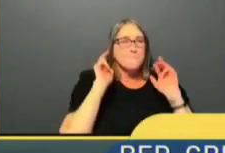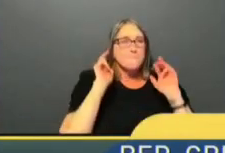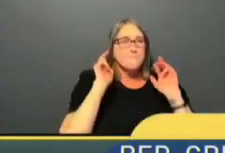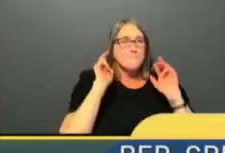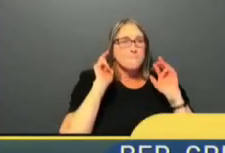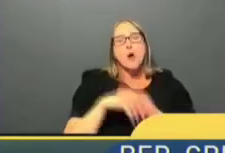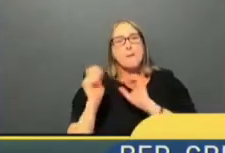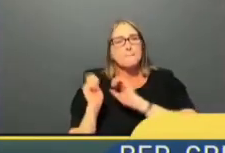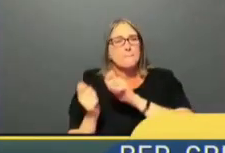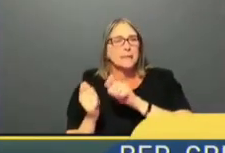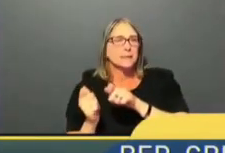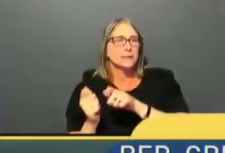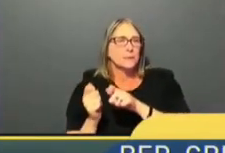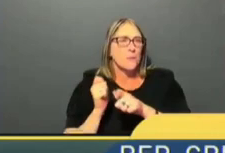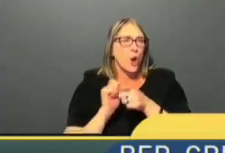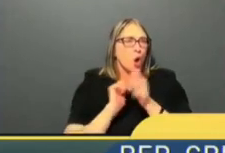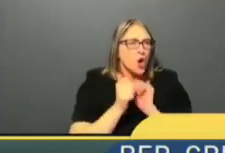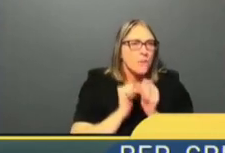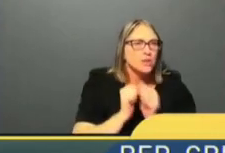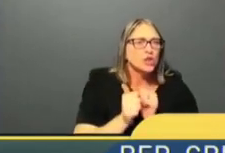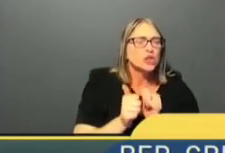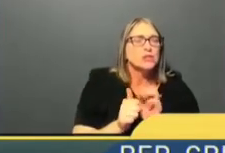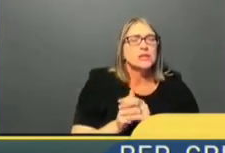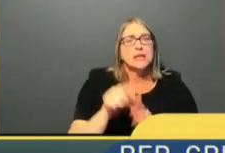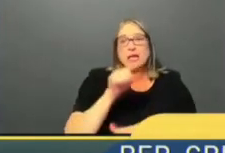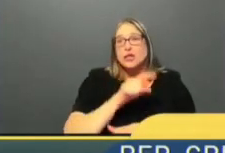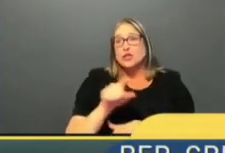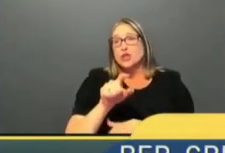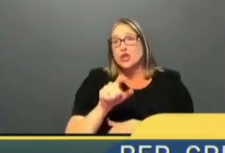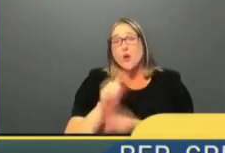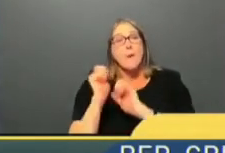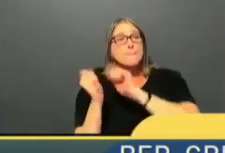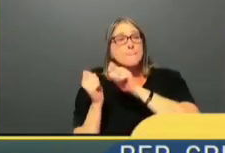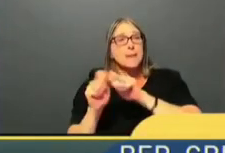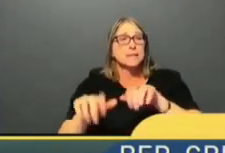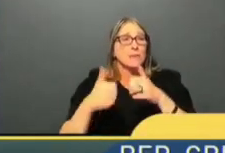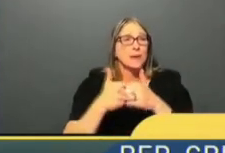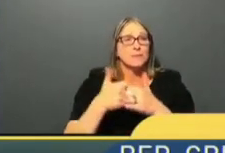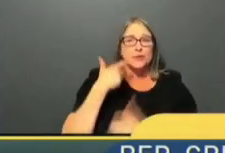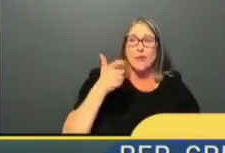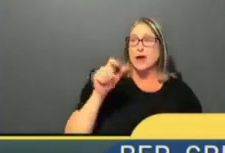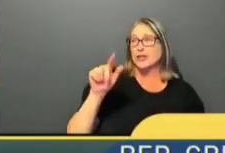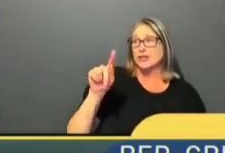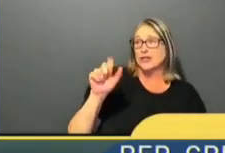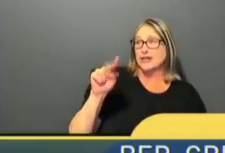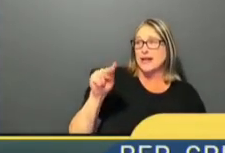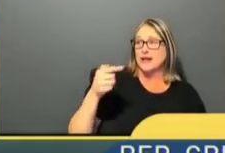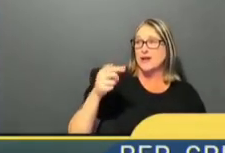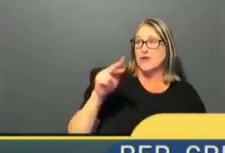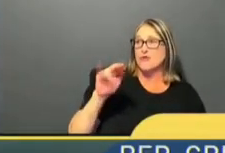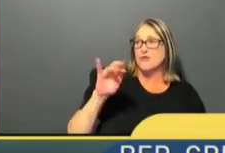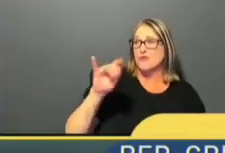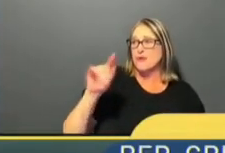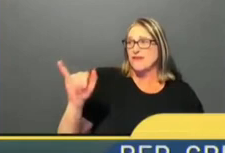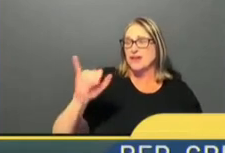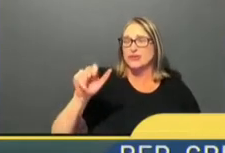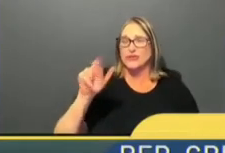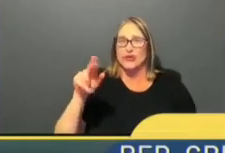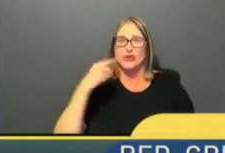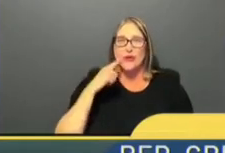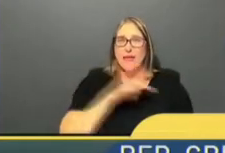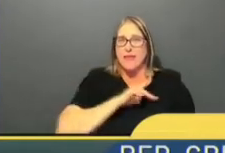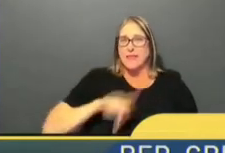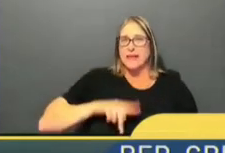tournaments. I would ride the ferry to go to Mariner games to watch King Griffey Jr., my favorite player, at the Kingdom. My